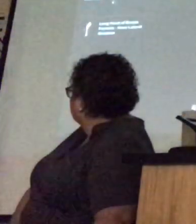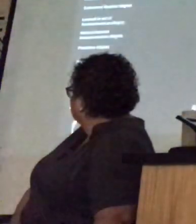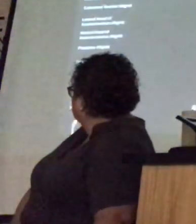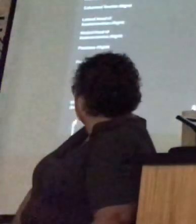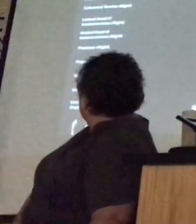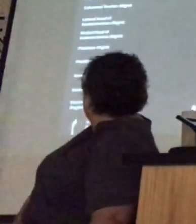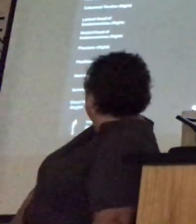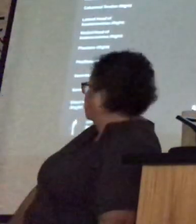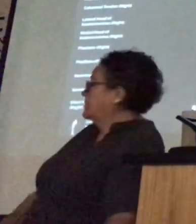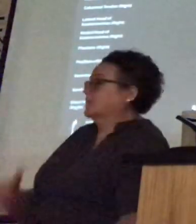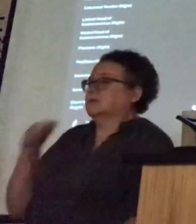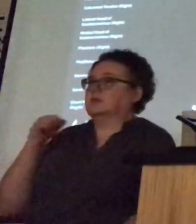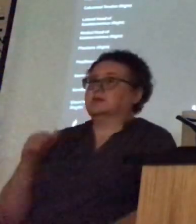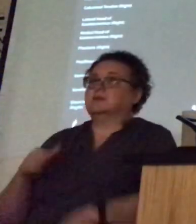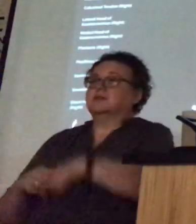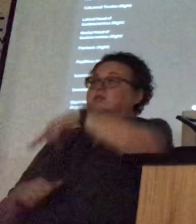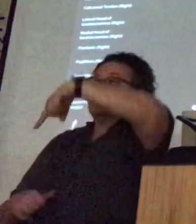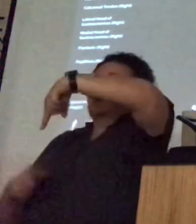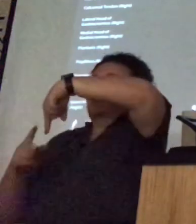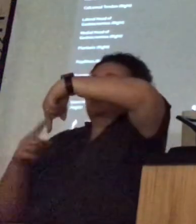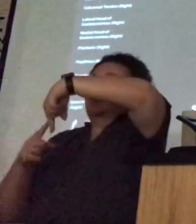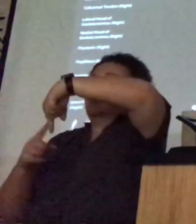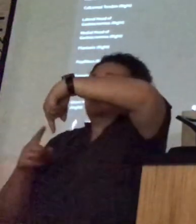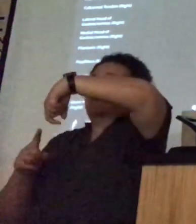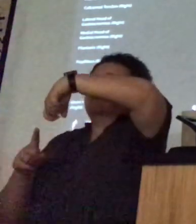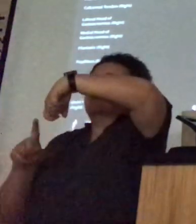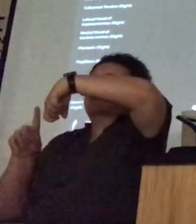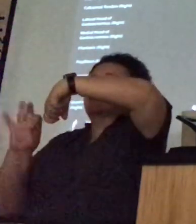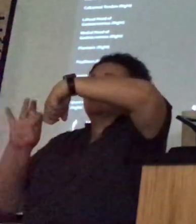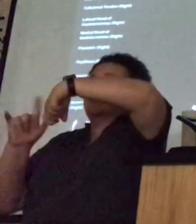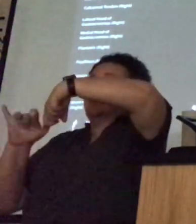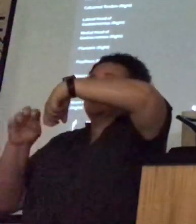Here's knee flexion.